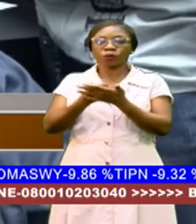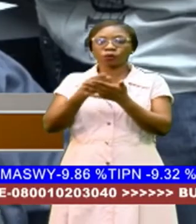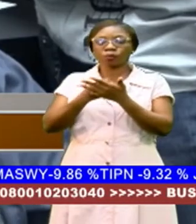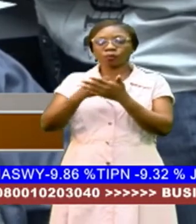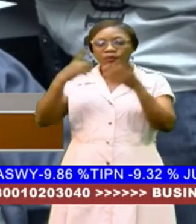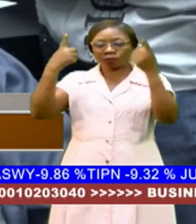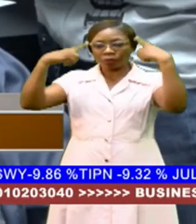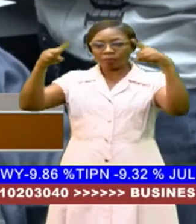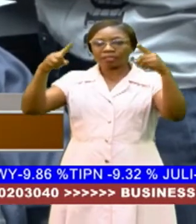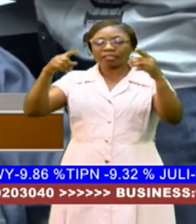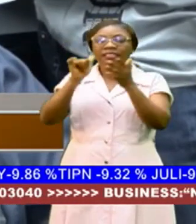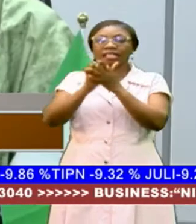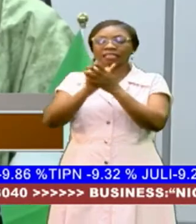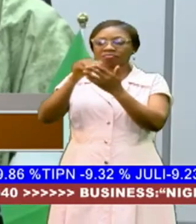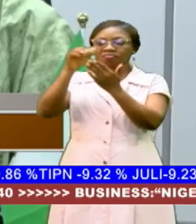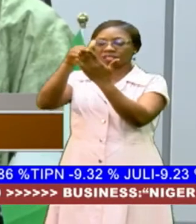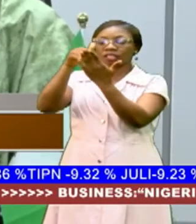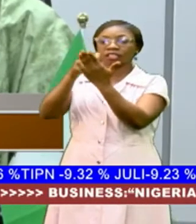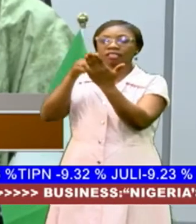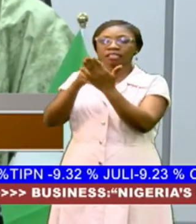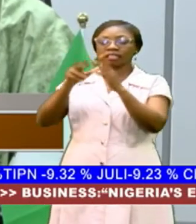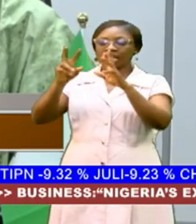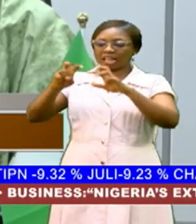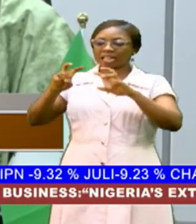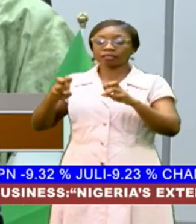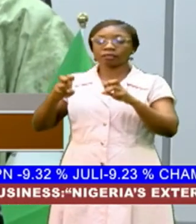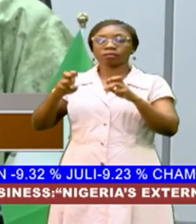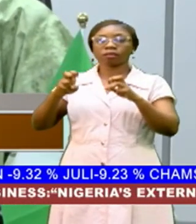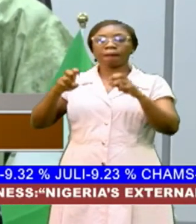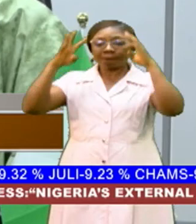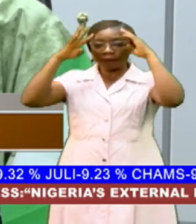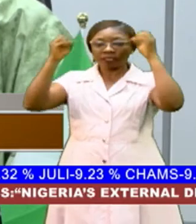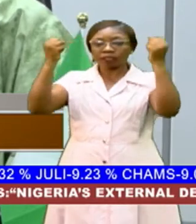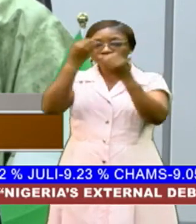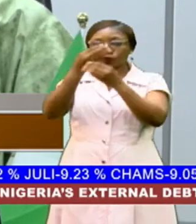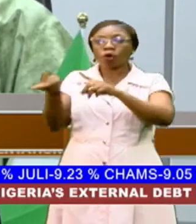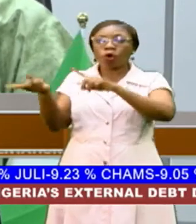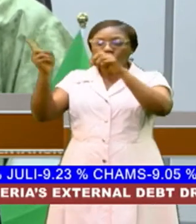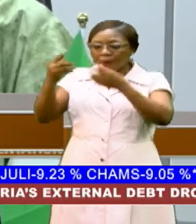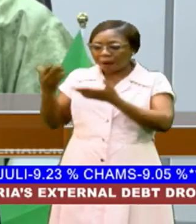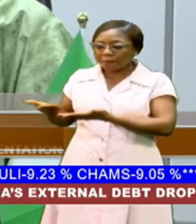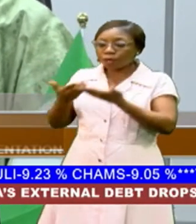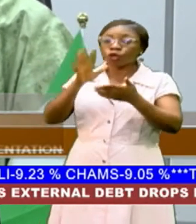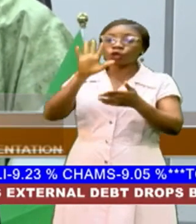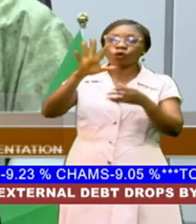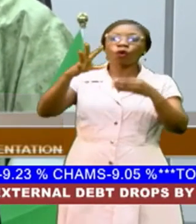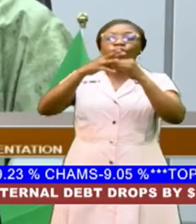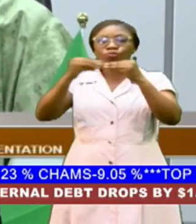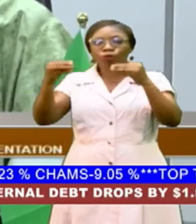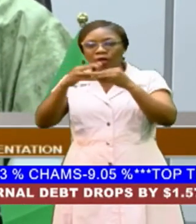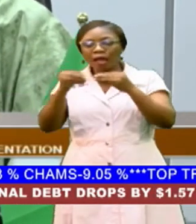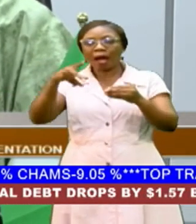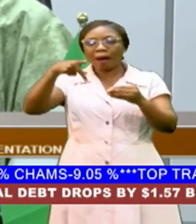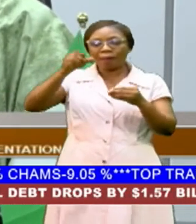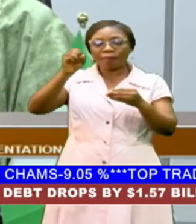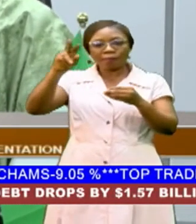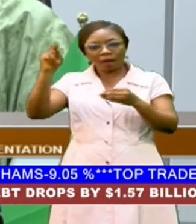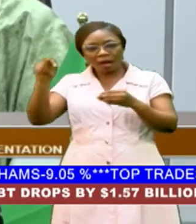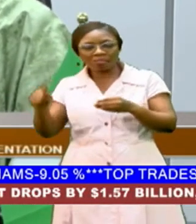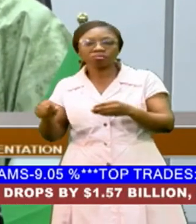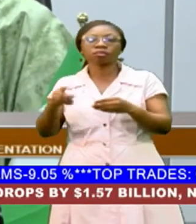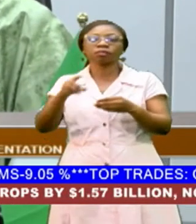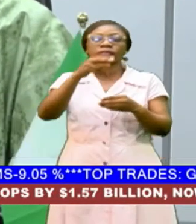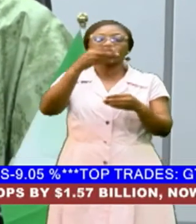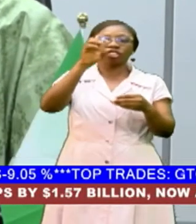of the gains highlighted. Repeatedly, the president has said, come and bring your dollar or pound or shilling or whatever